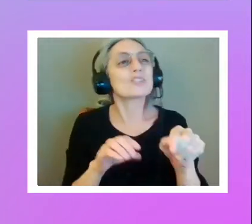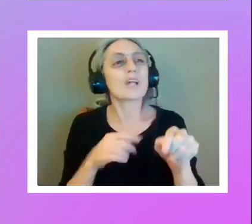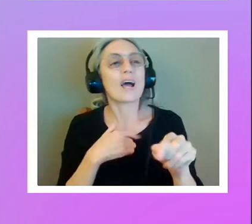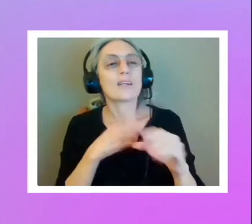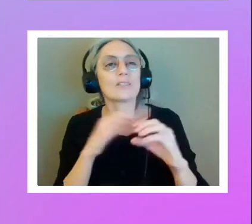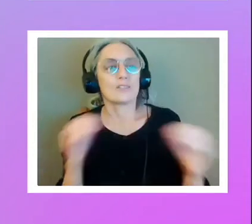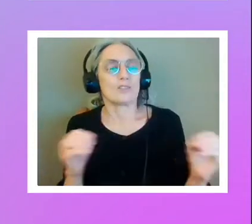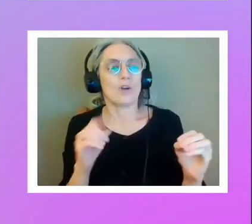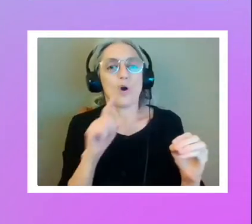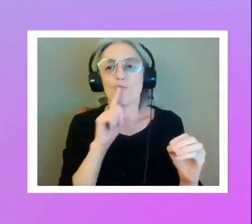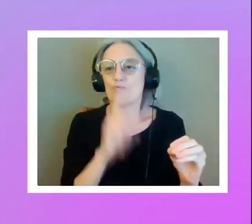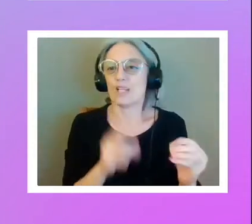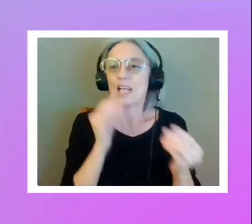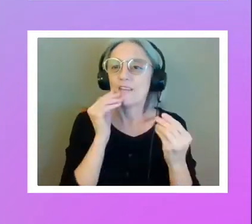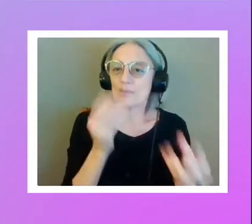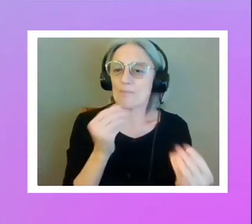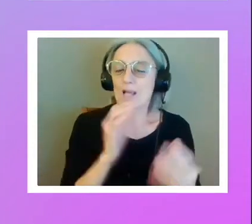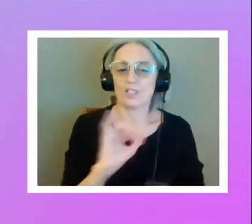real true information like